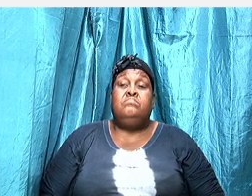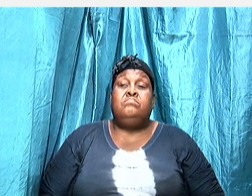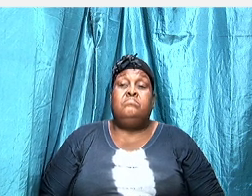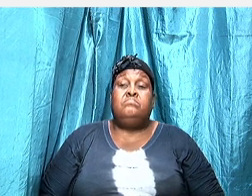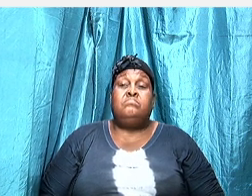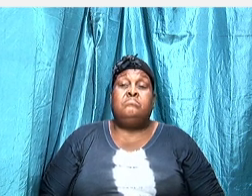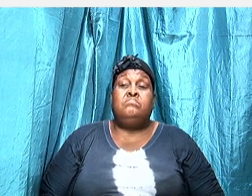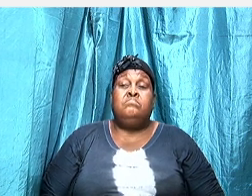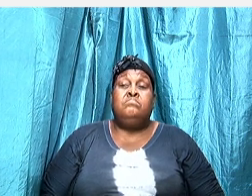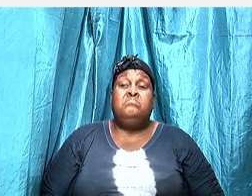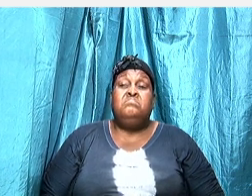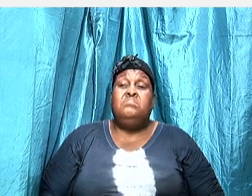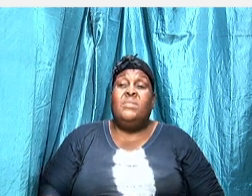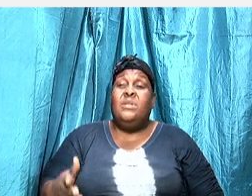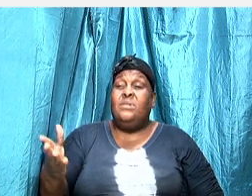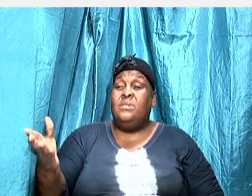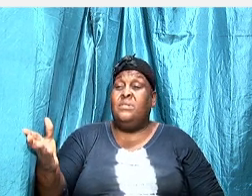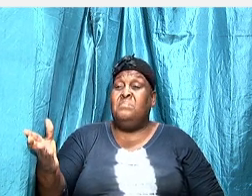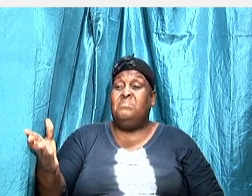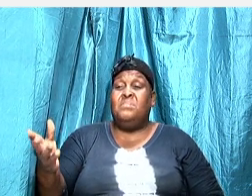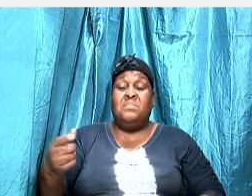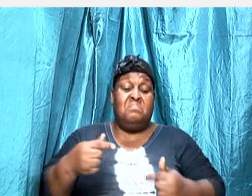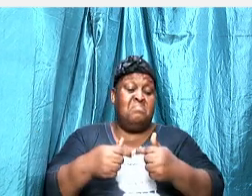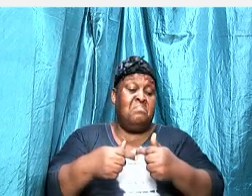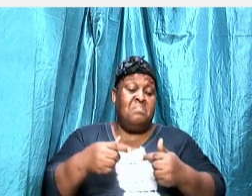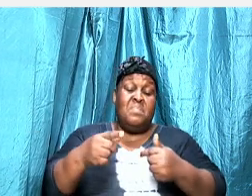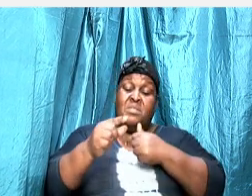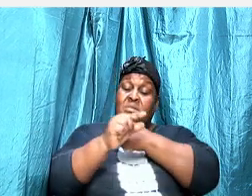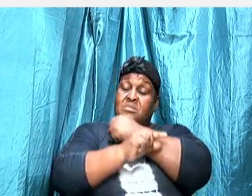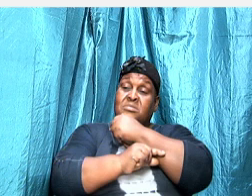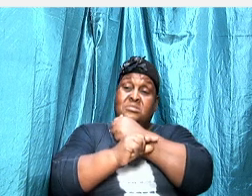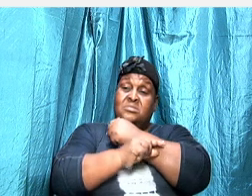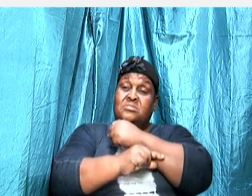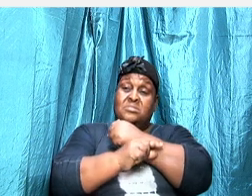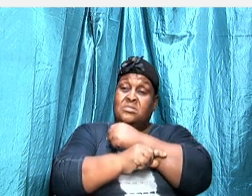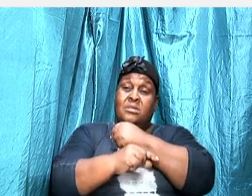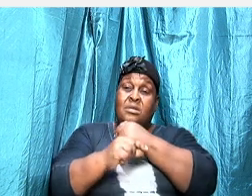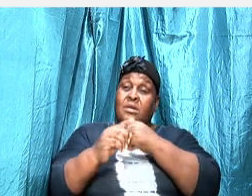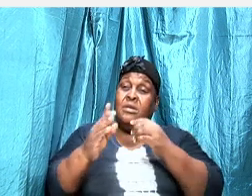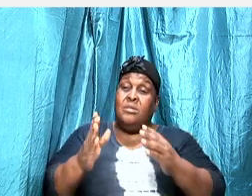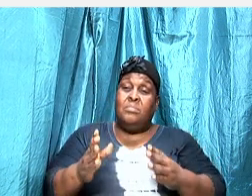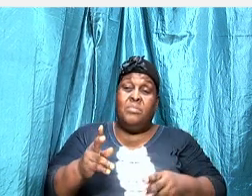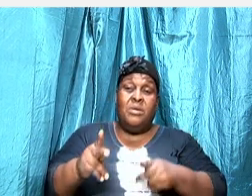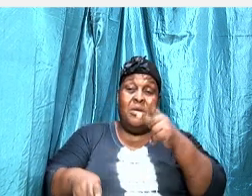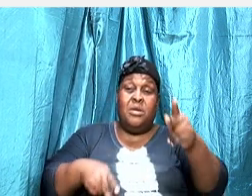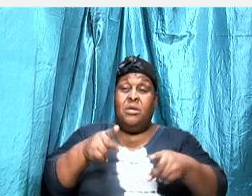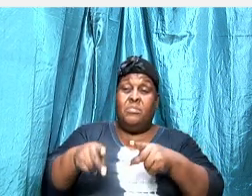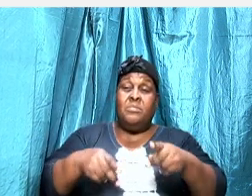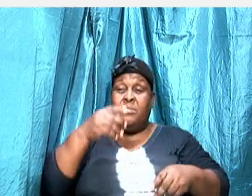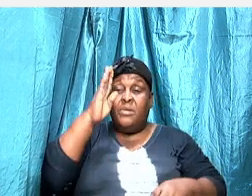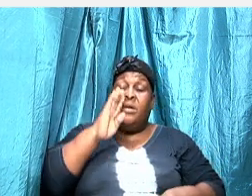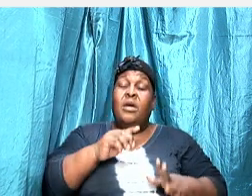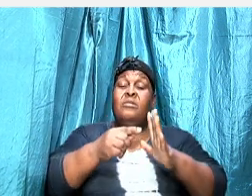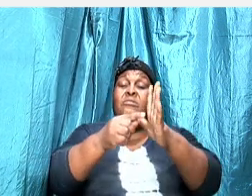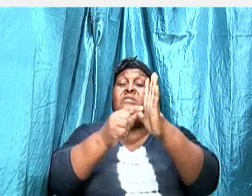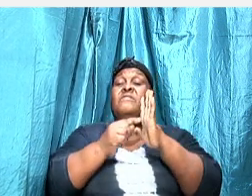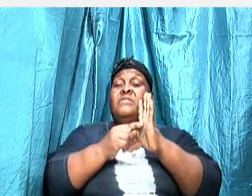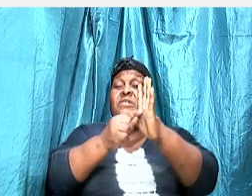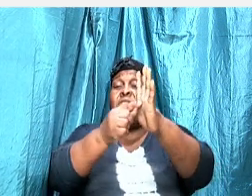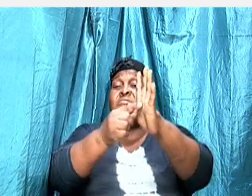as I said before, these were the heathen nation, these were the Gentiles. God had revealed himself to